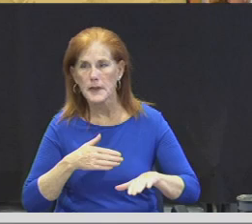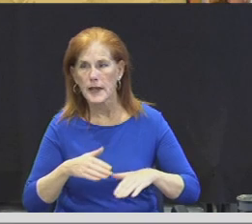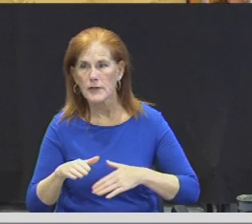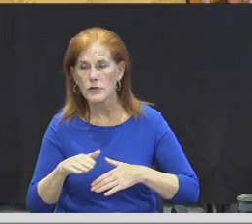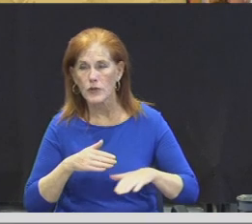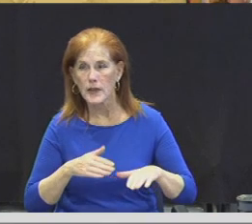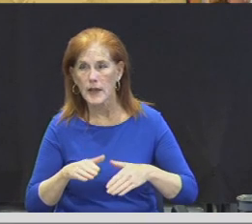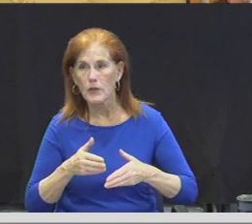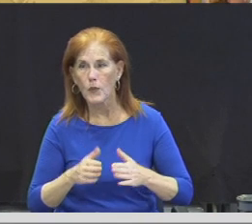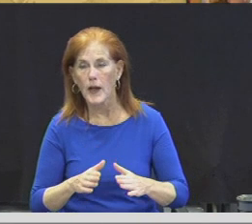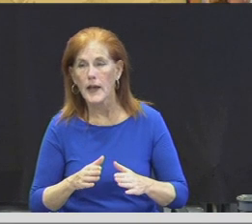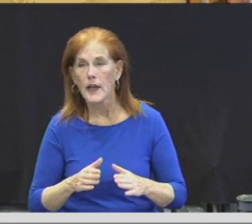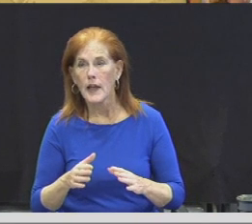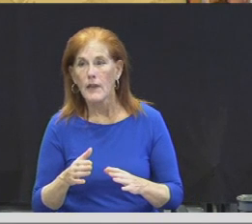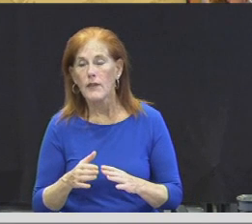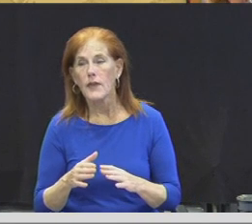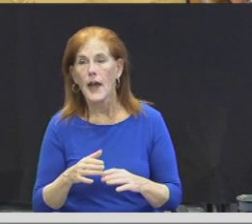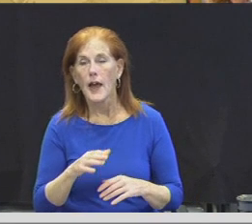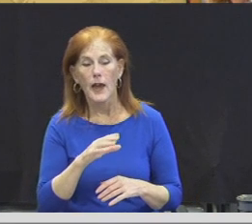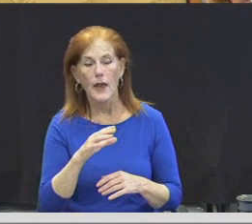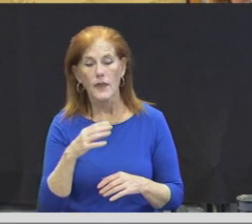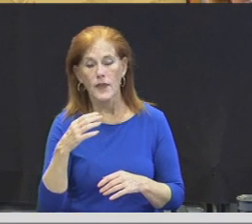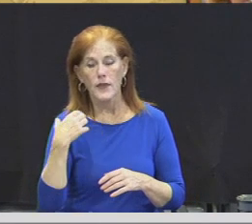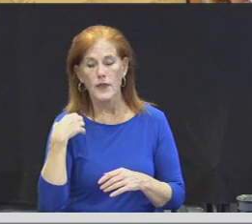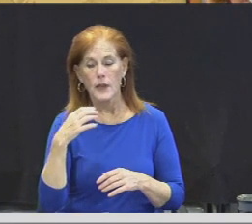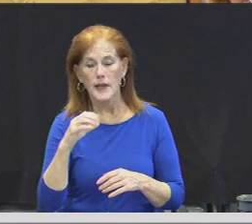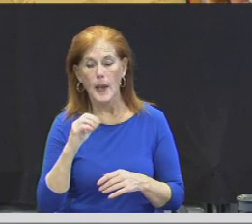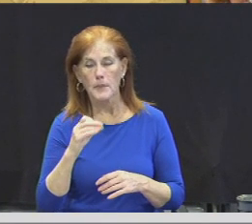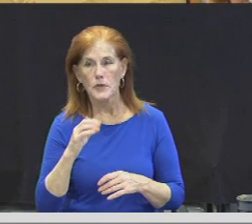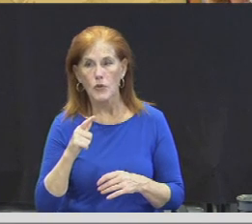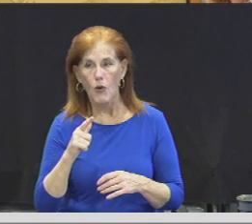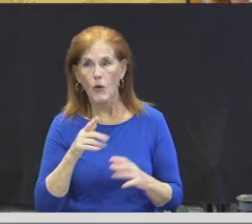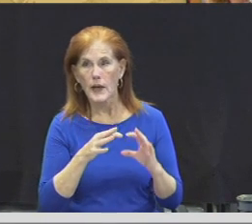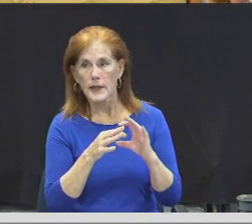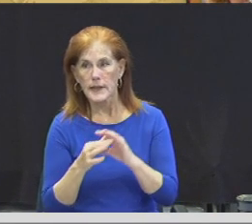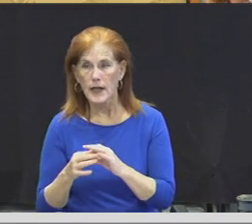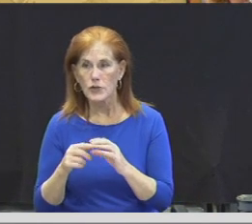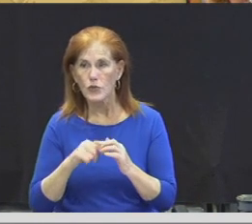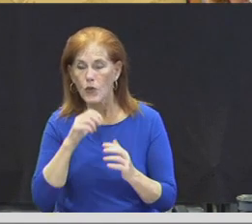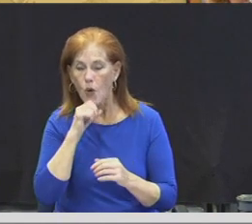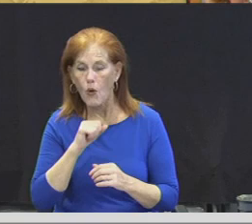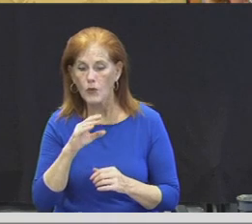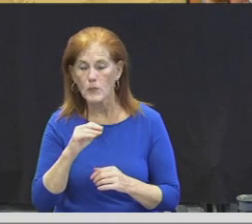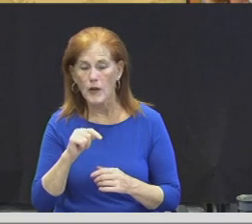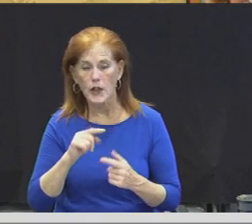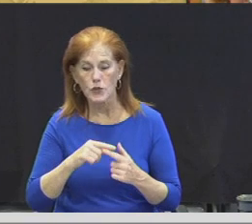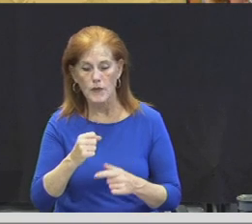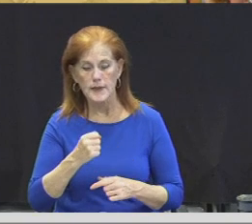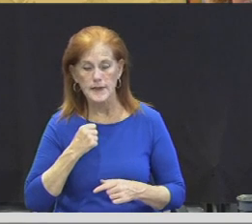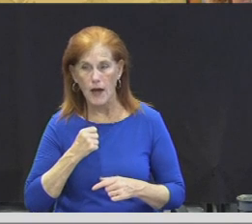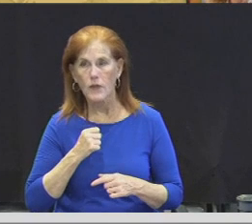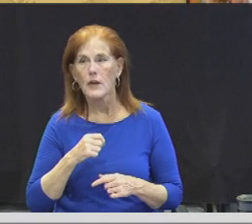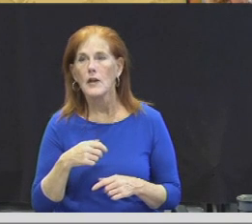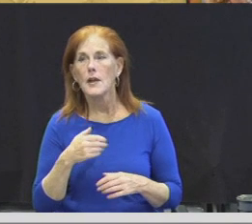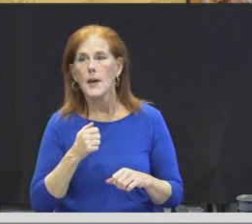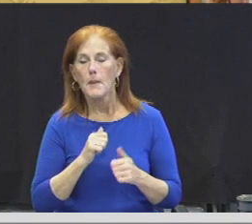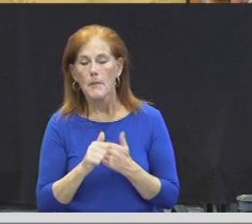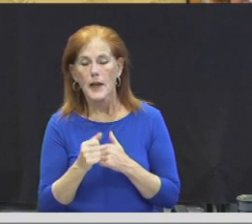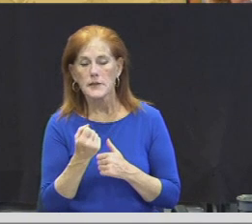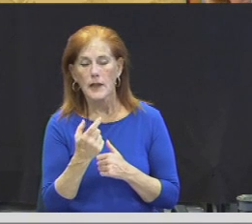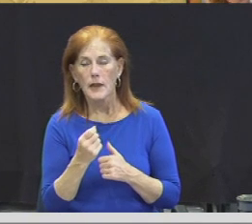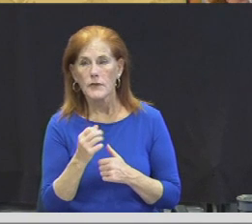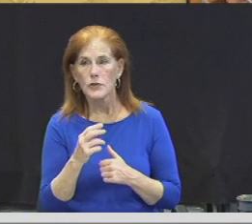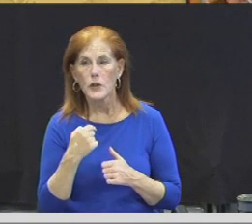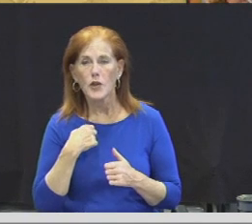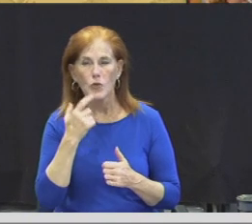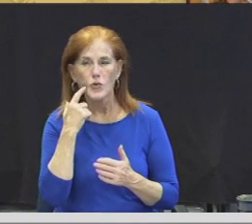connection, that goes all the way connecting the Capitol District to the Old Market to the south. Once you get past 11th Street, then you start to see some of that impact of the